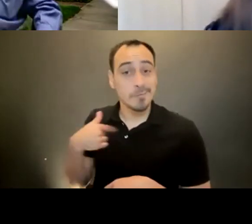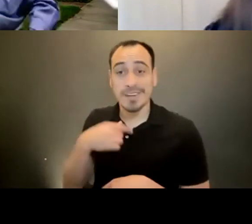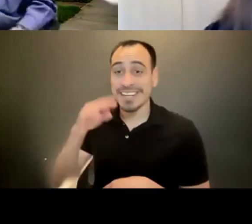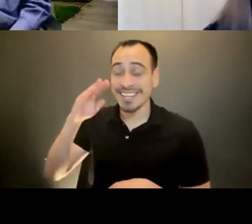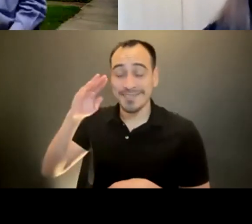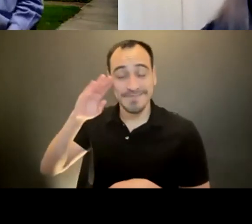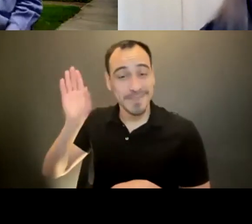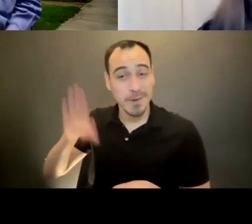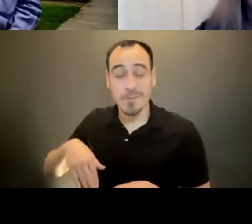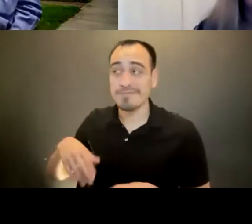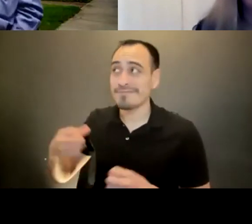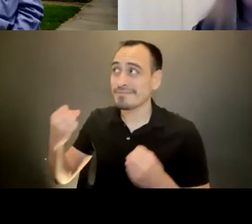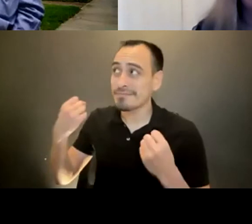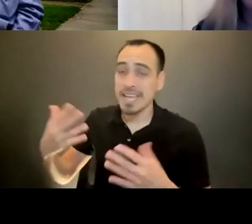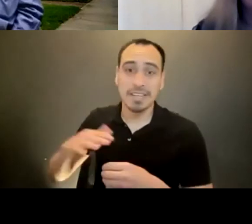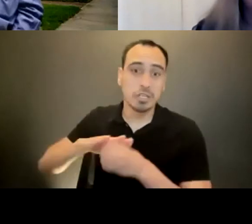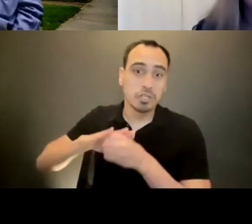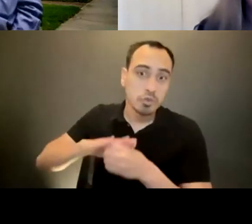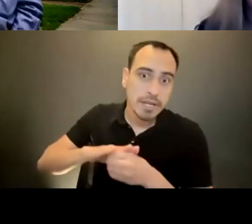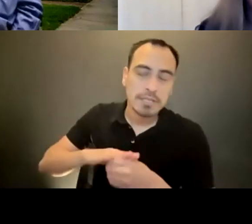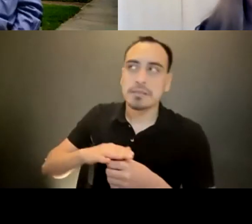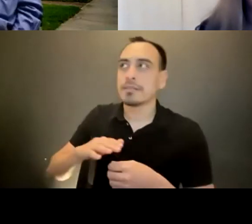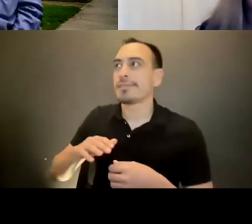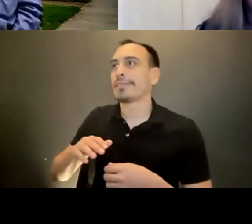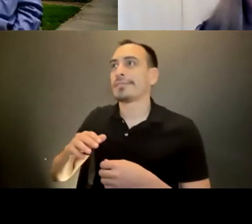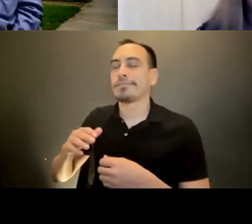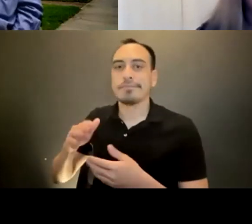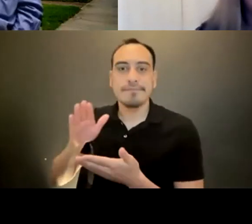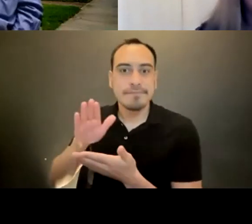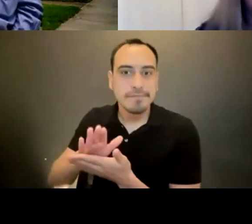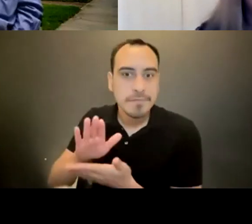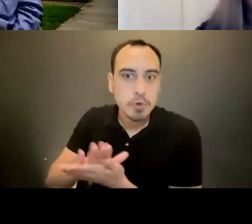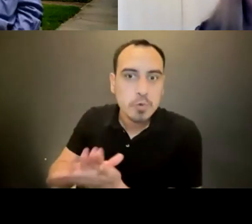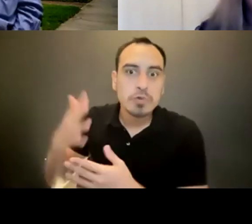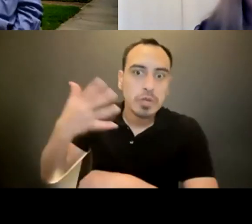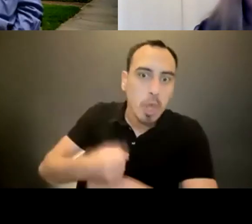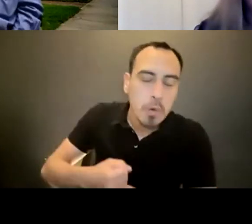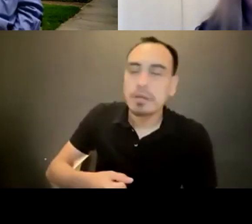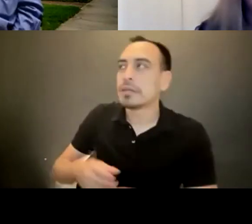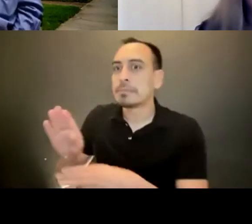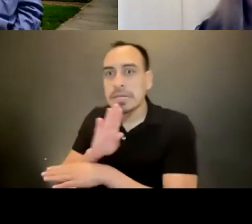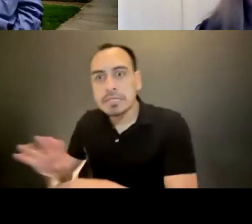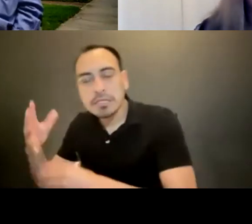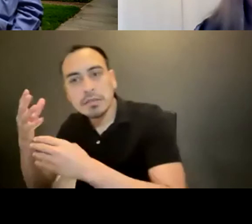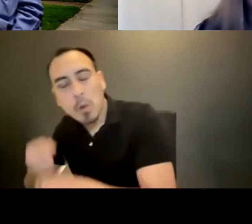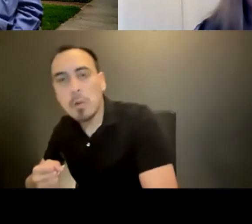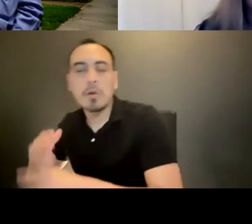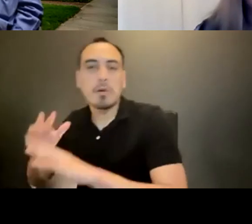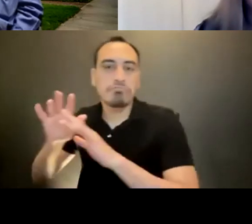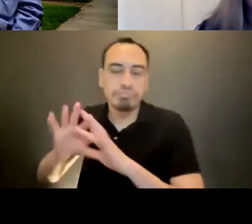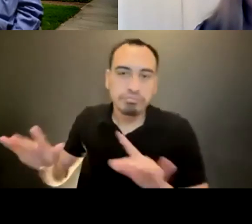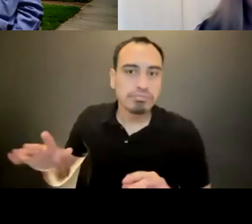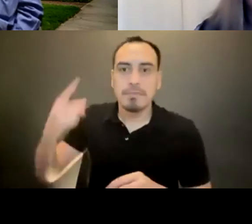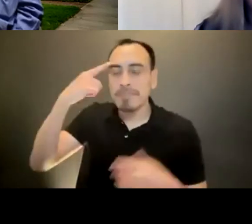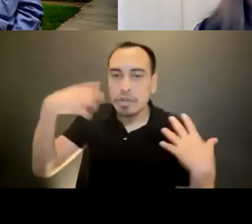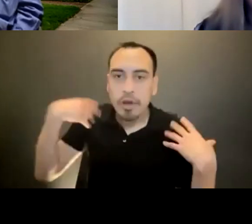with all of the closures and restrictions and fear about COVID-19 and the impact on mental health and other